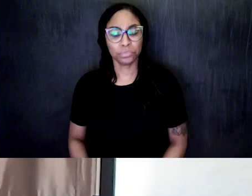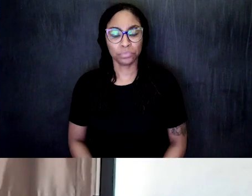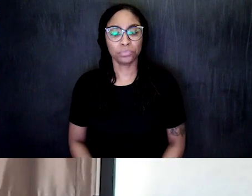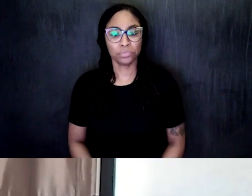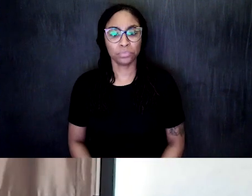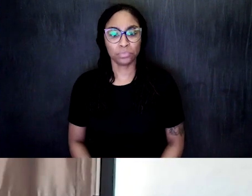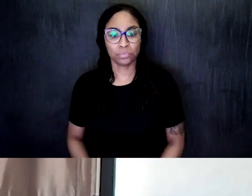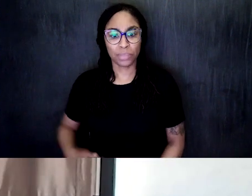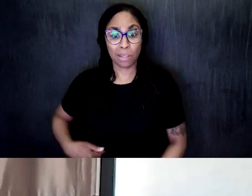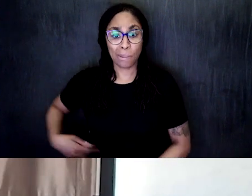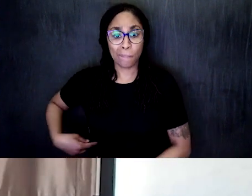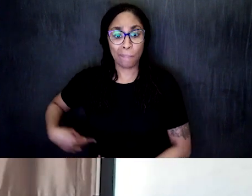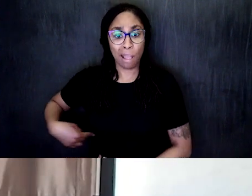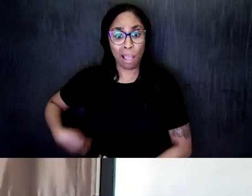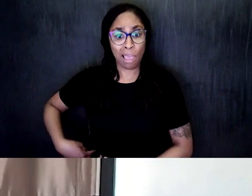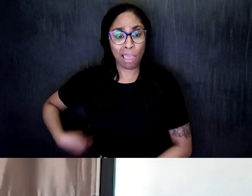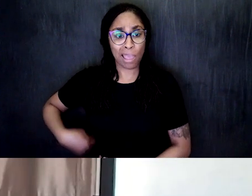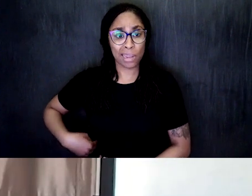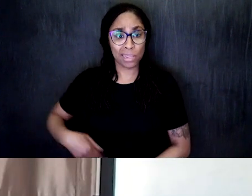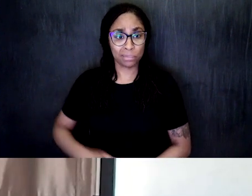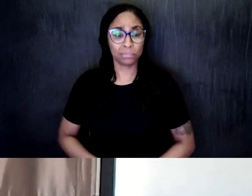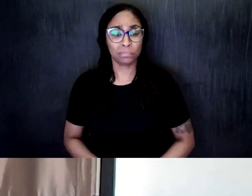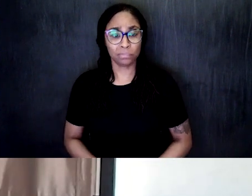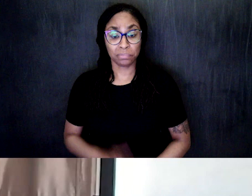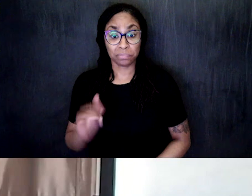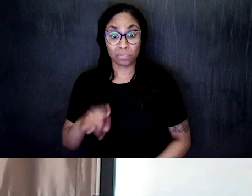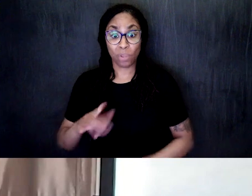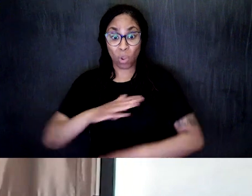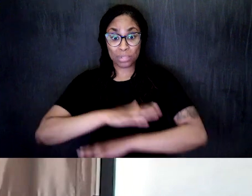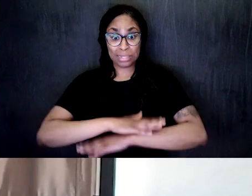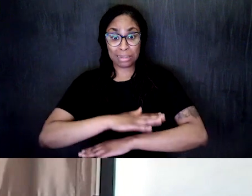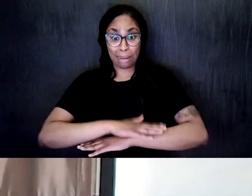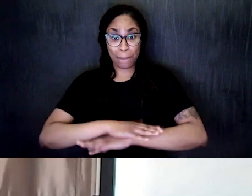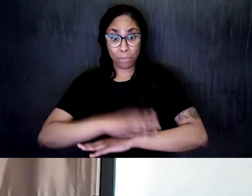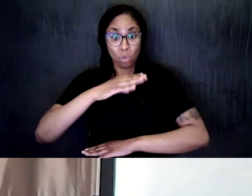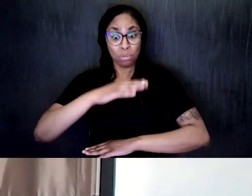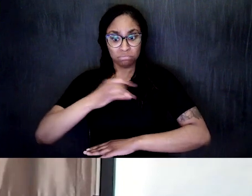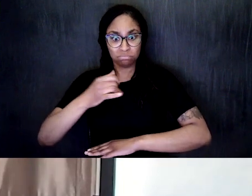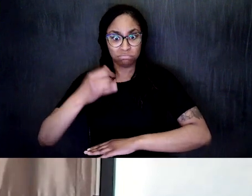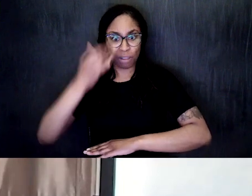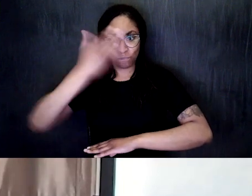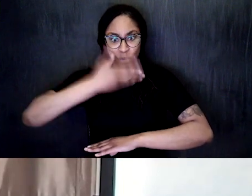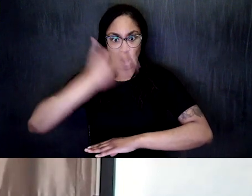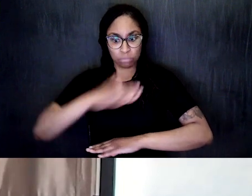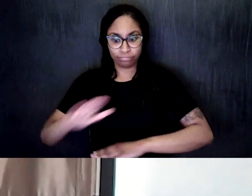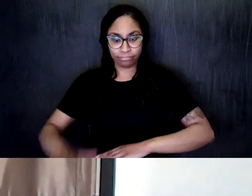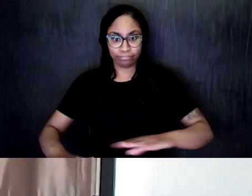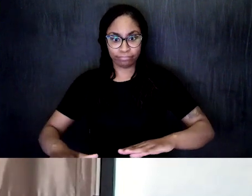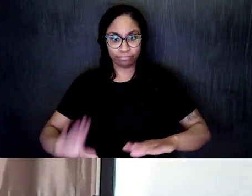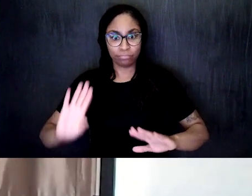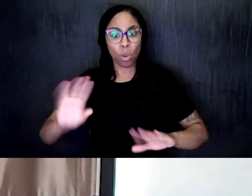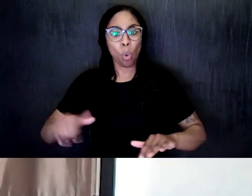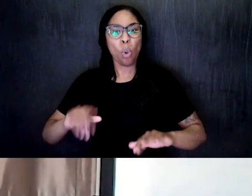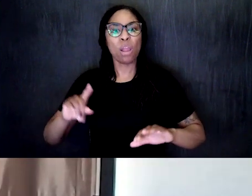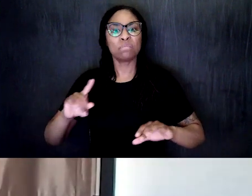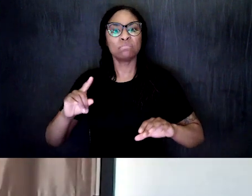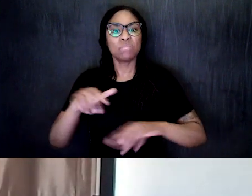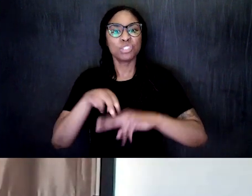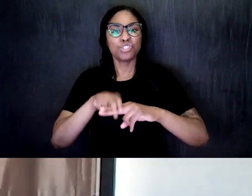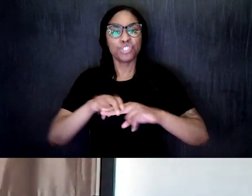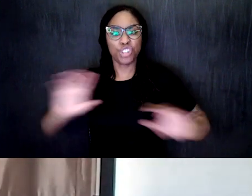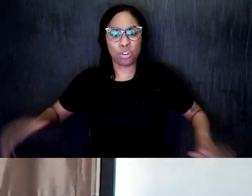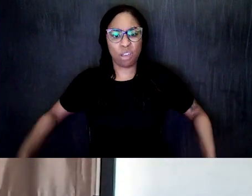We're going to elongate the side of the body. So I'm going to encourage you to place your hands either at a table in front of you or underneath